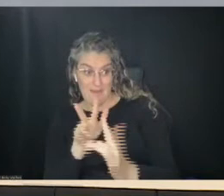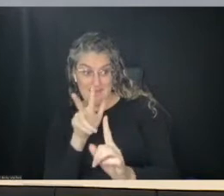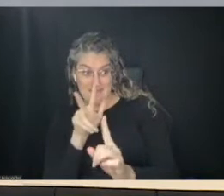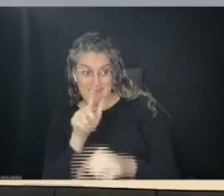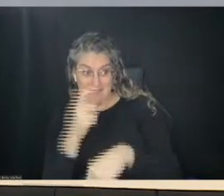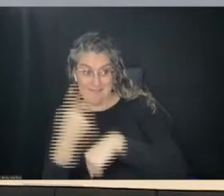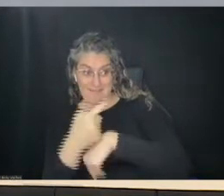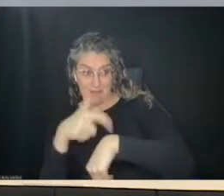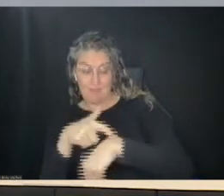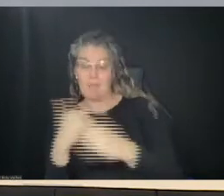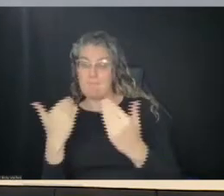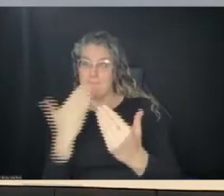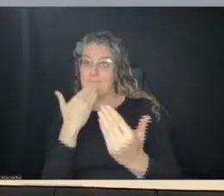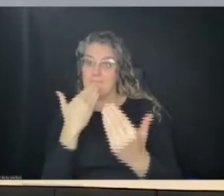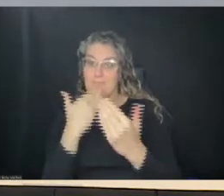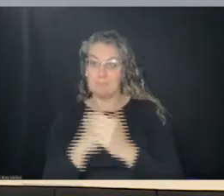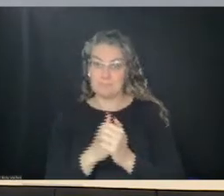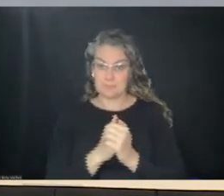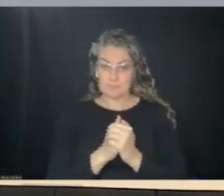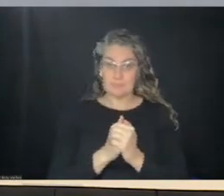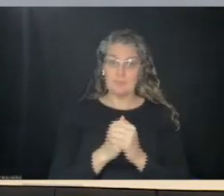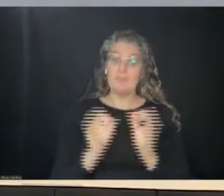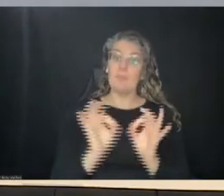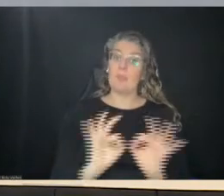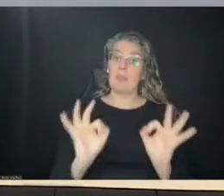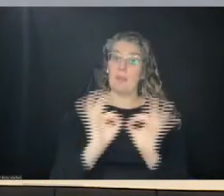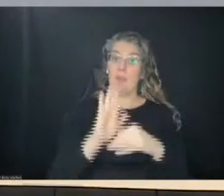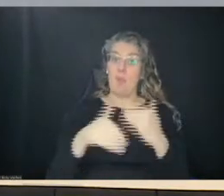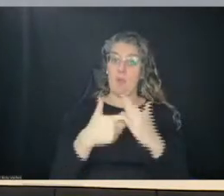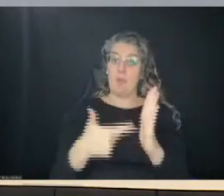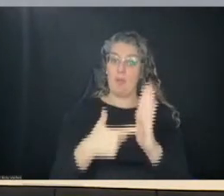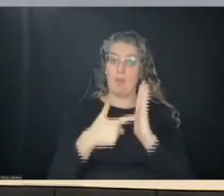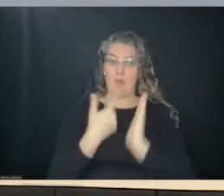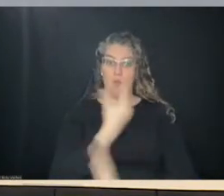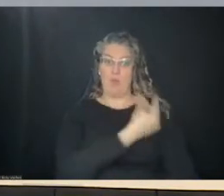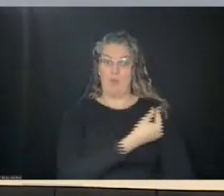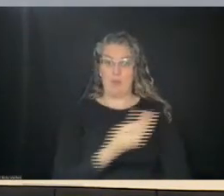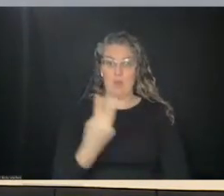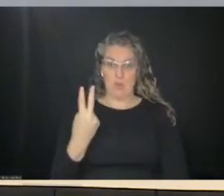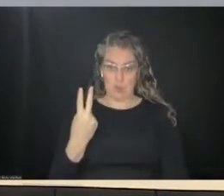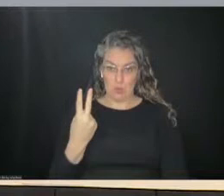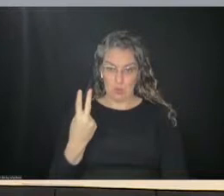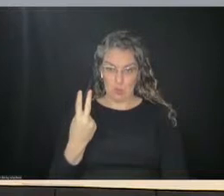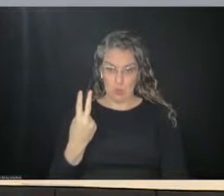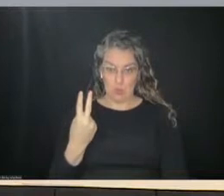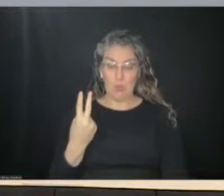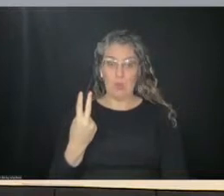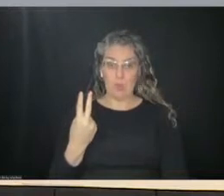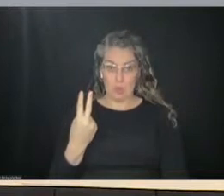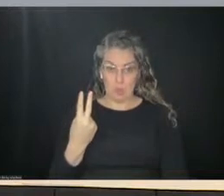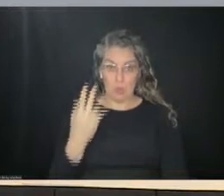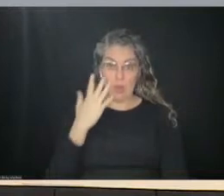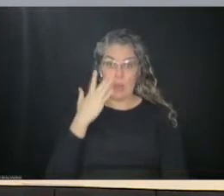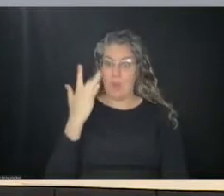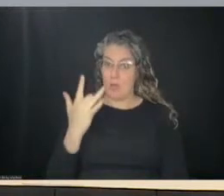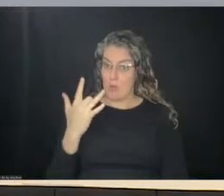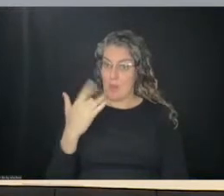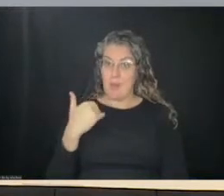receive 2 doses to ensure they have the sustained protection for COVID-19, especially the variants of concern.